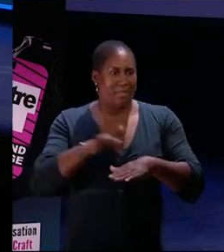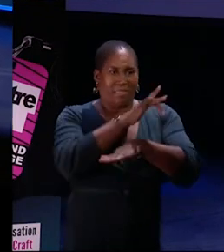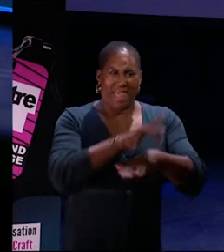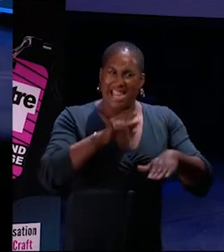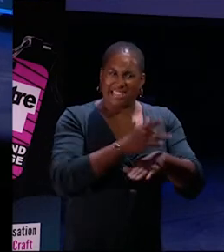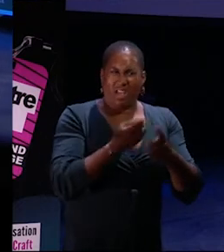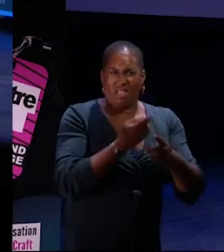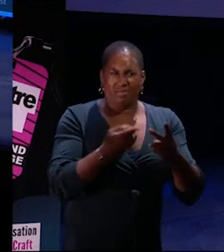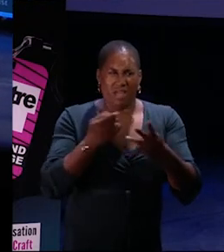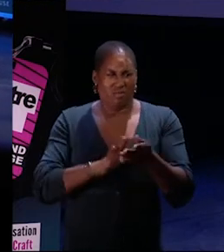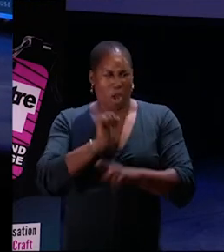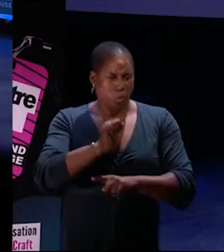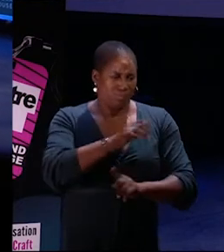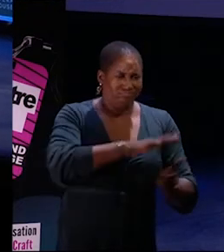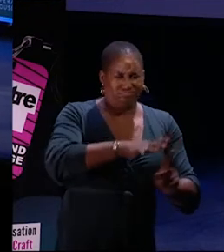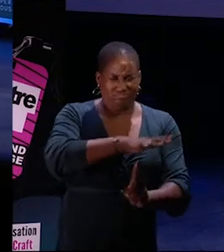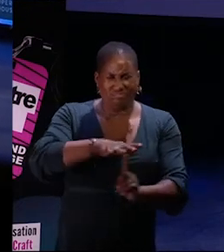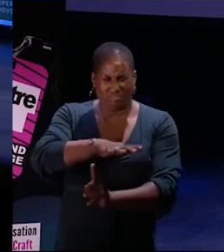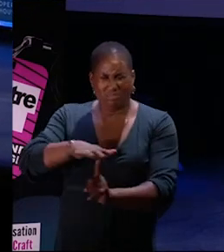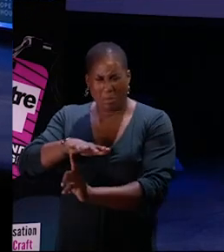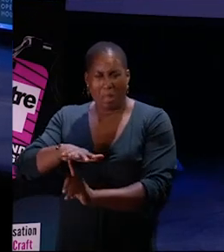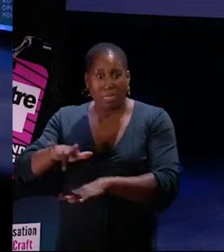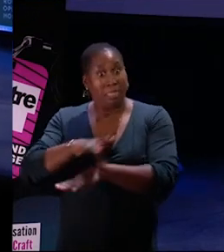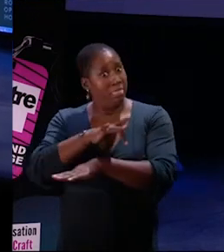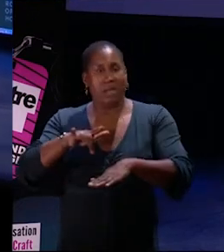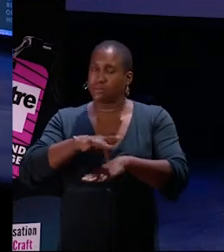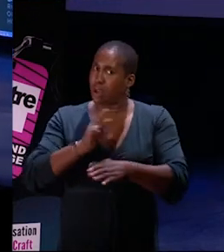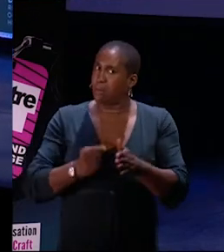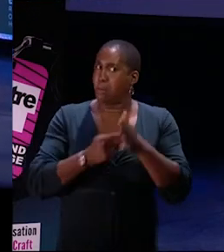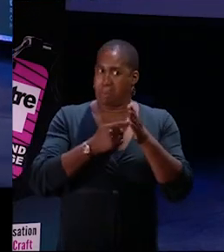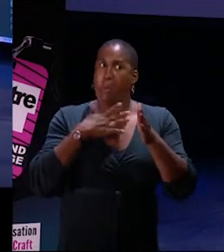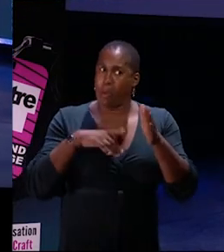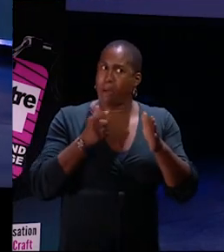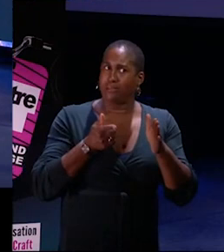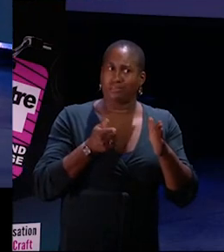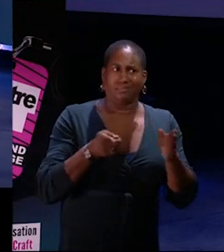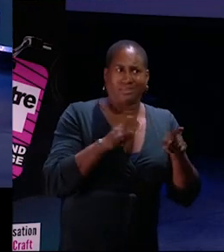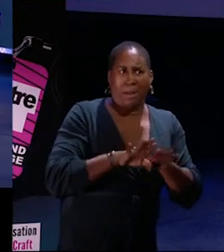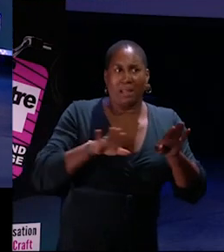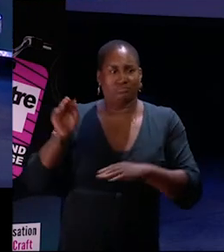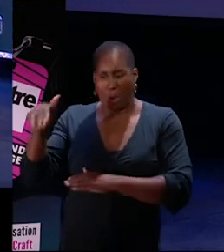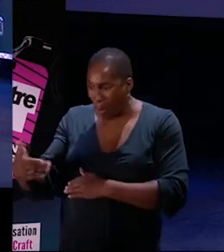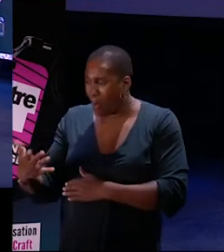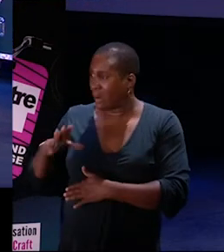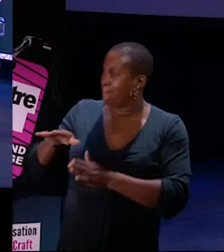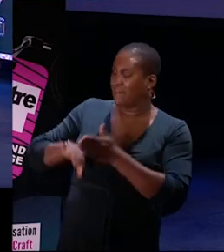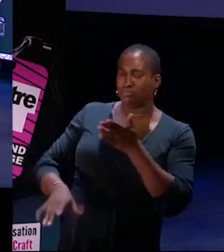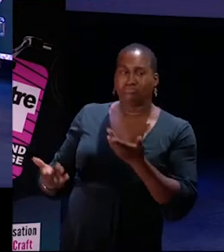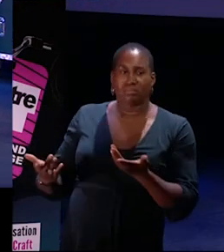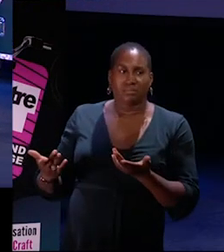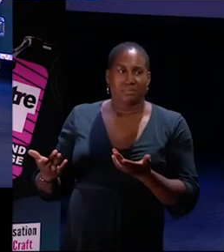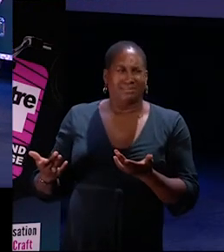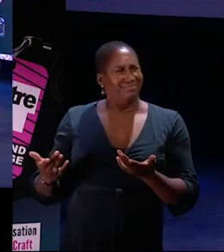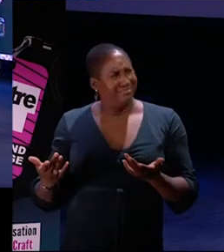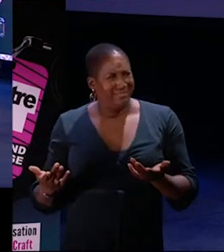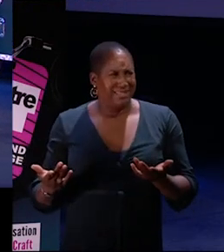of other areas of the cultural industry, and theatre being a prime one. The expectation of the spectacle that perhaps you might get when you